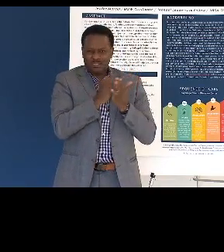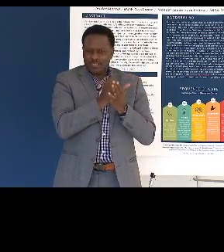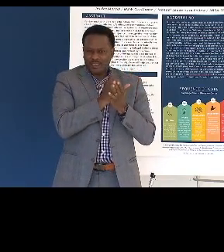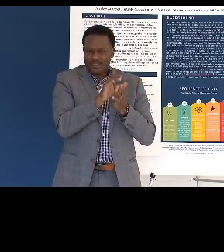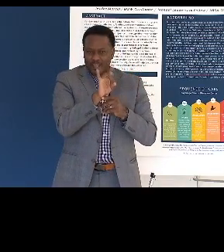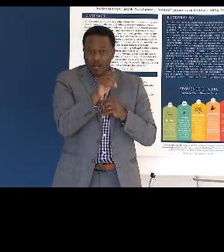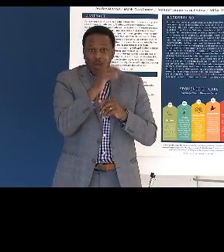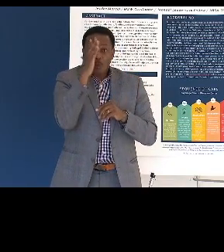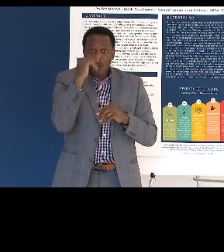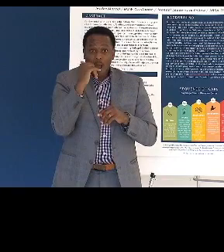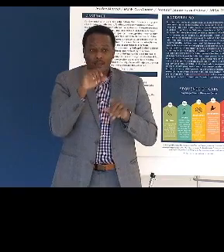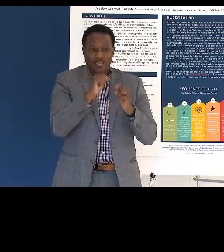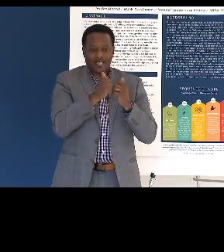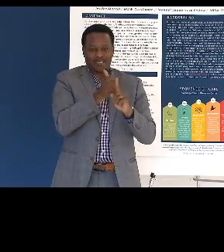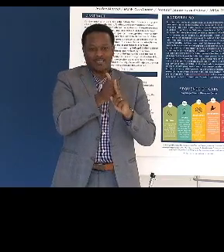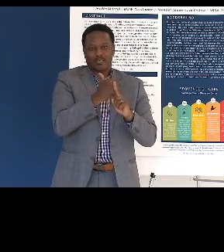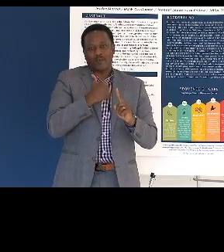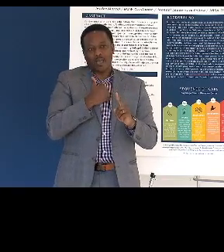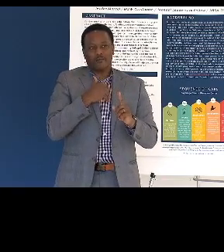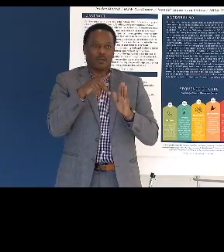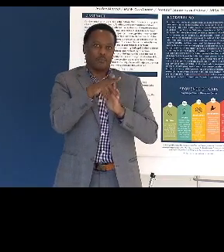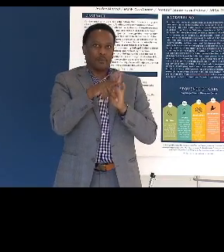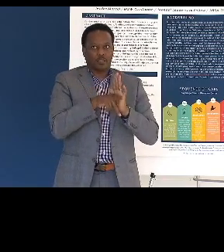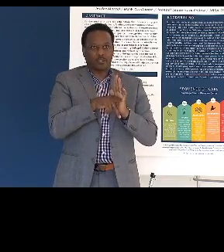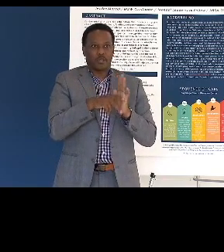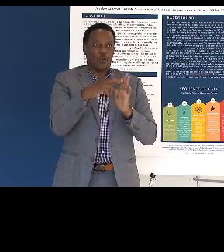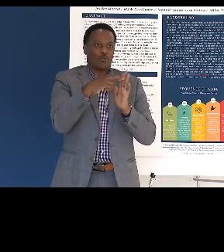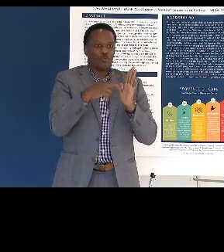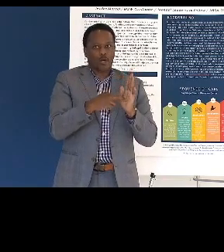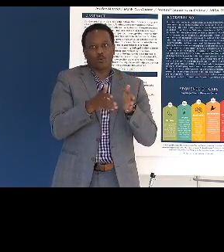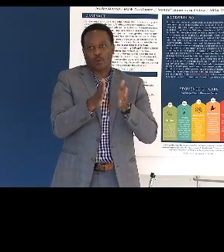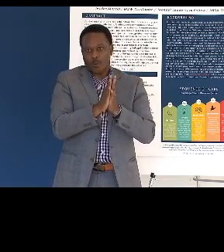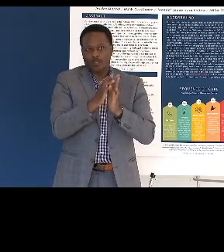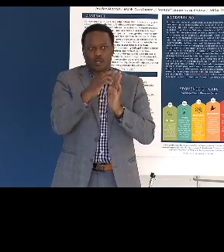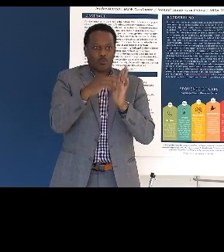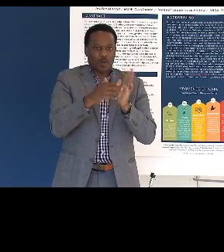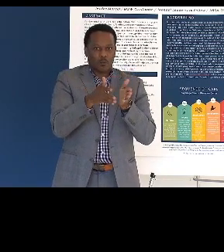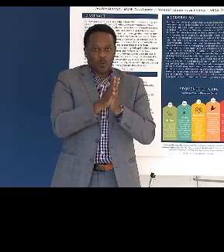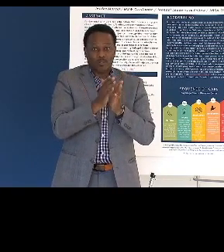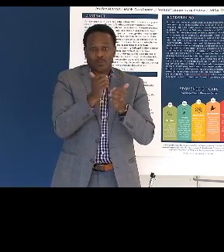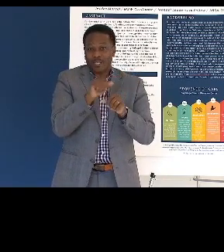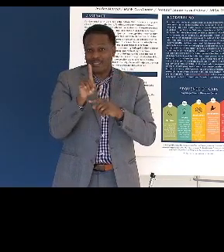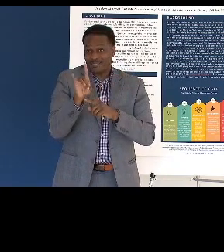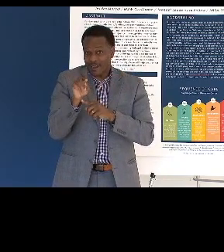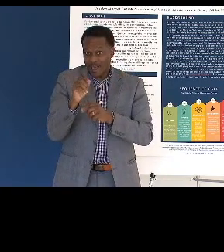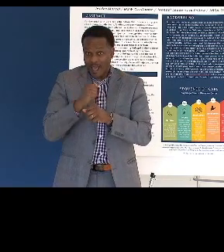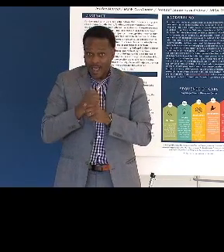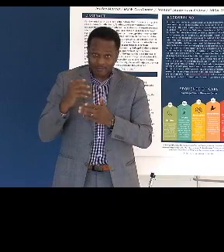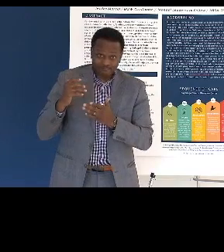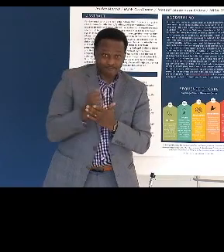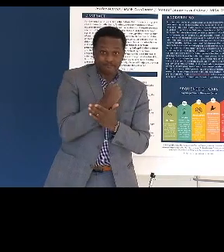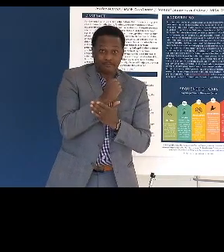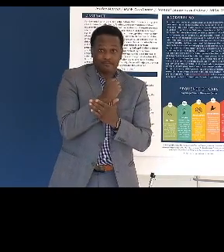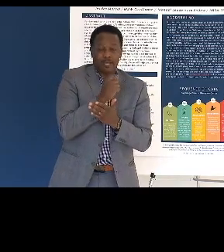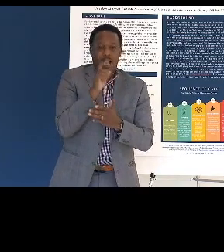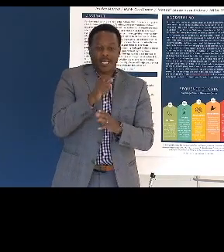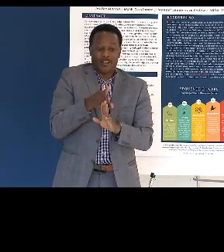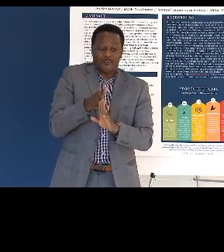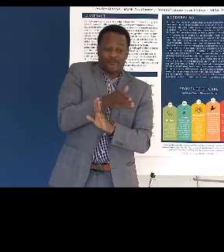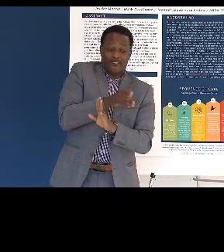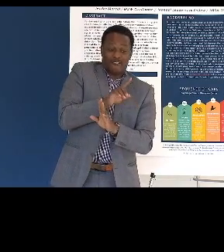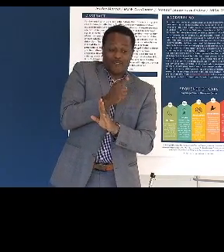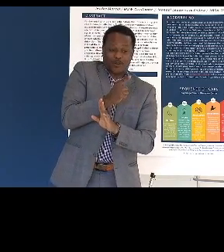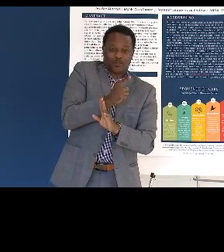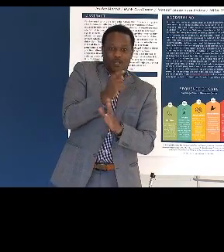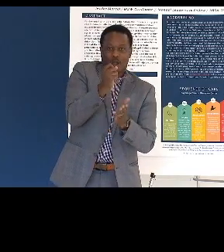the agency has a policy that is a records request. So any data that I have, I had to get approval from